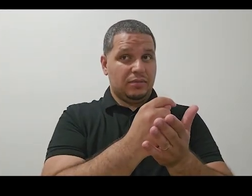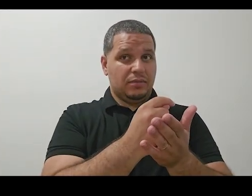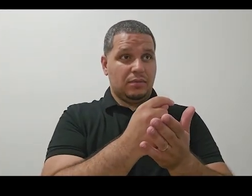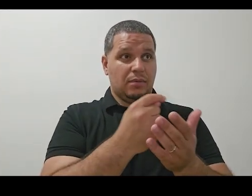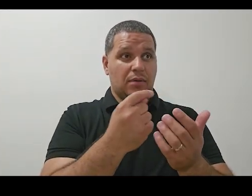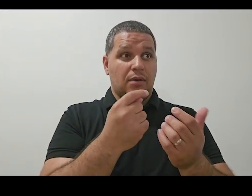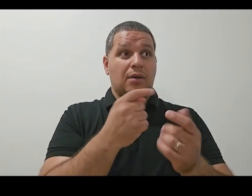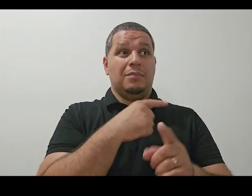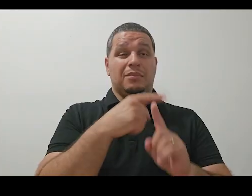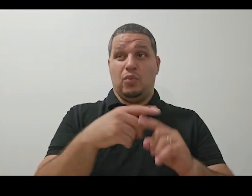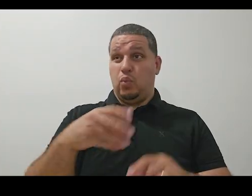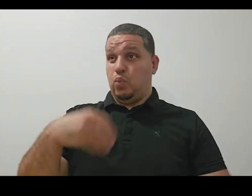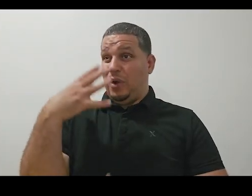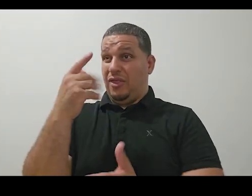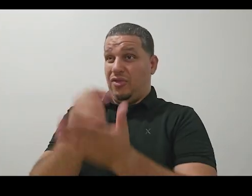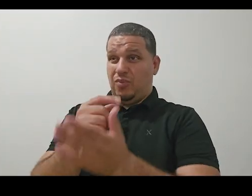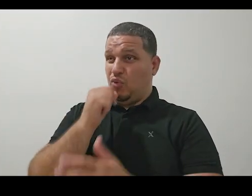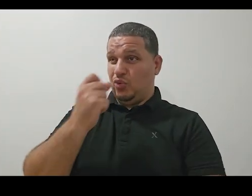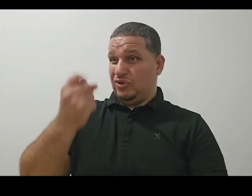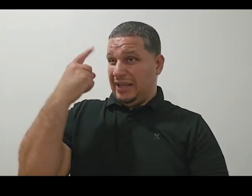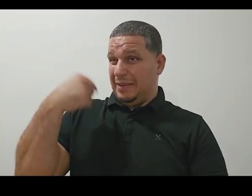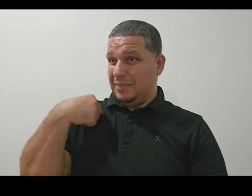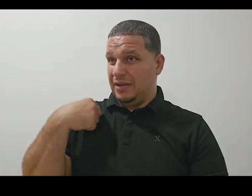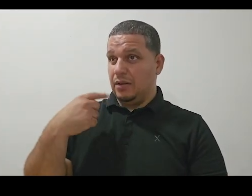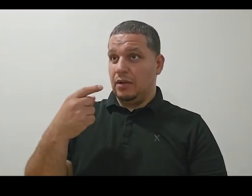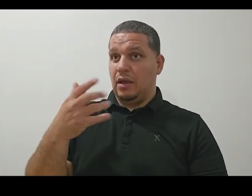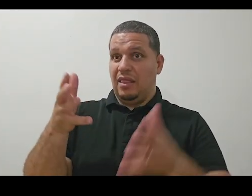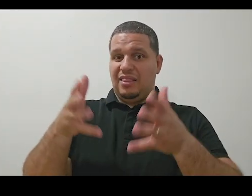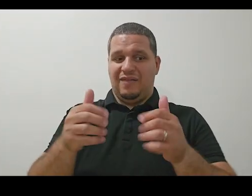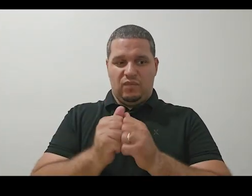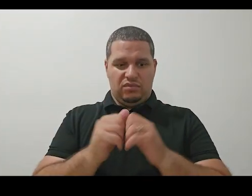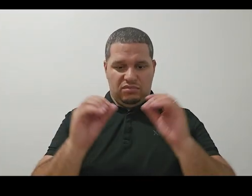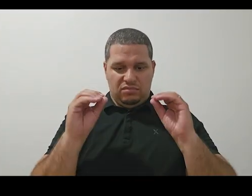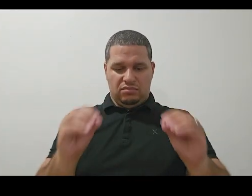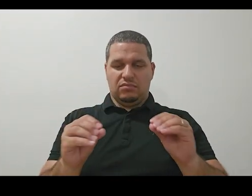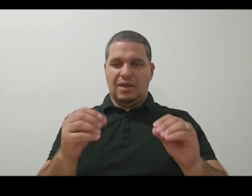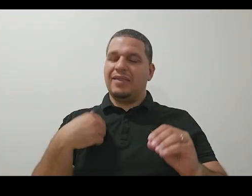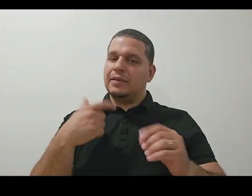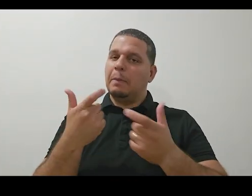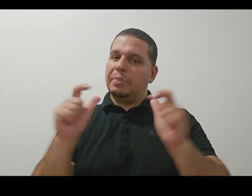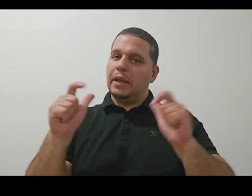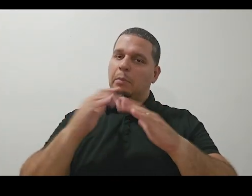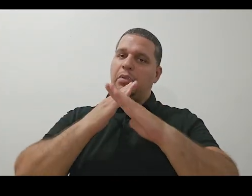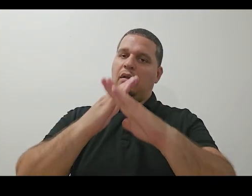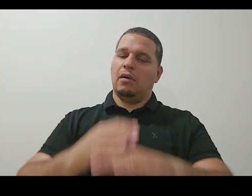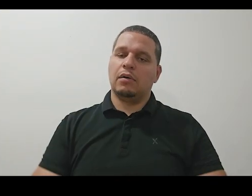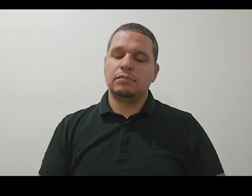not think a white therapist understand me. Then who do I left with? No one. So I think that's a big roadblock.